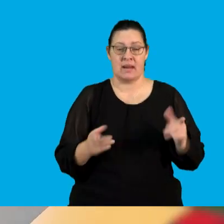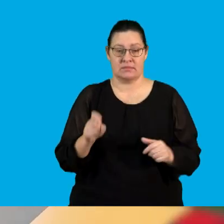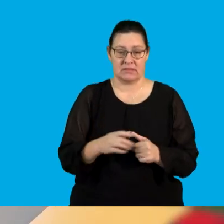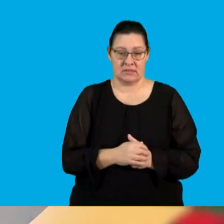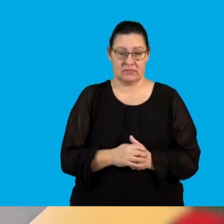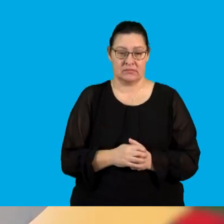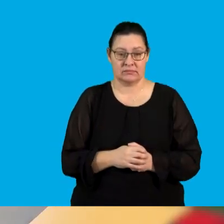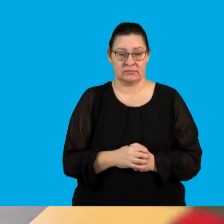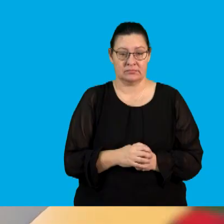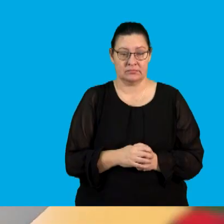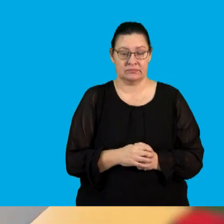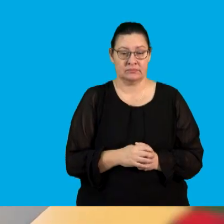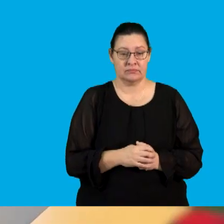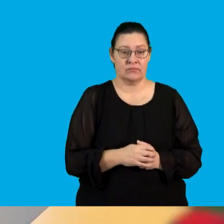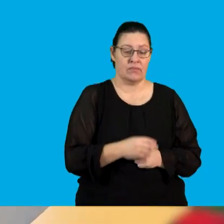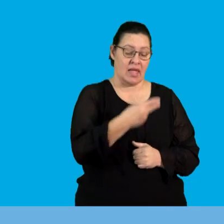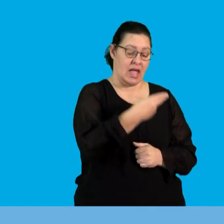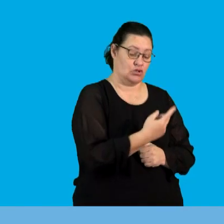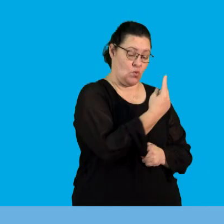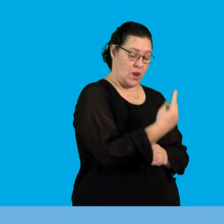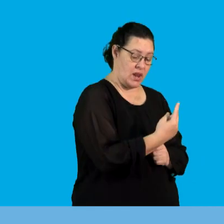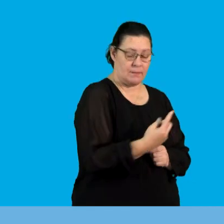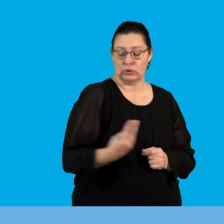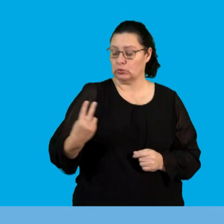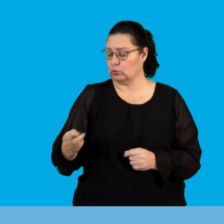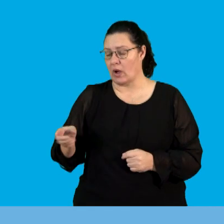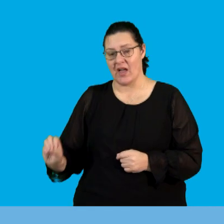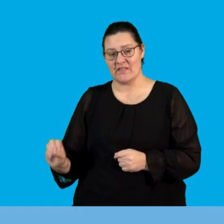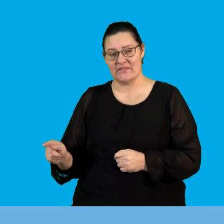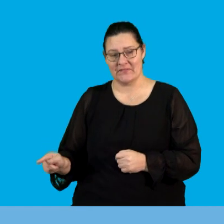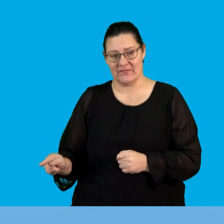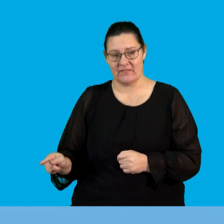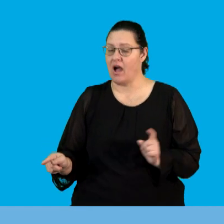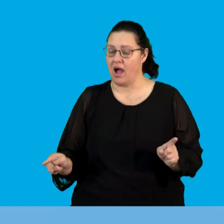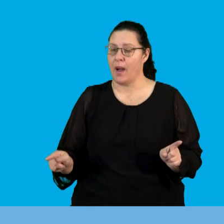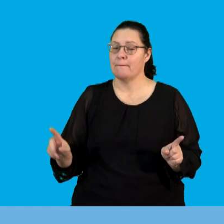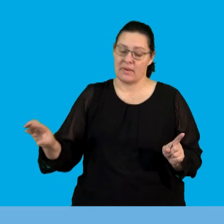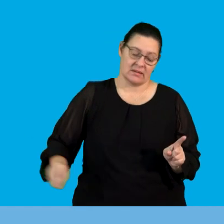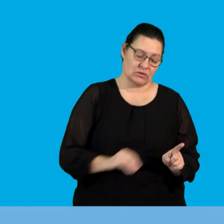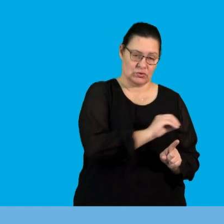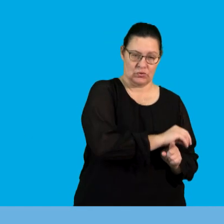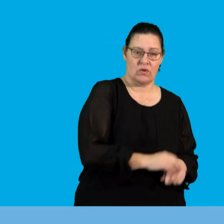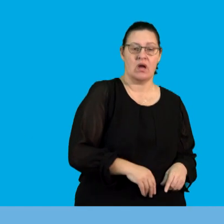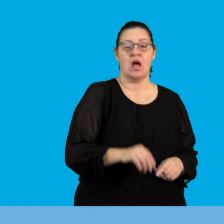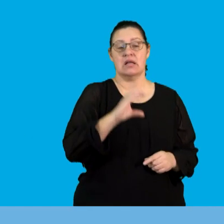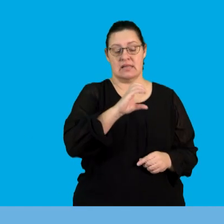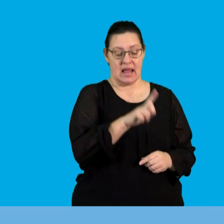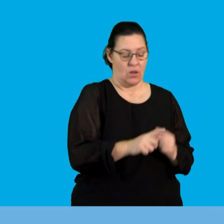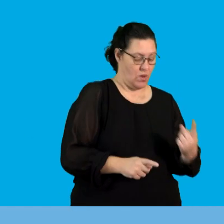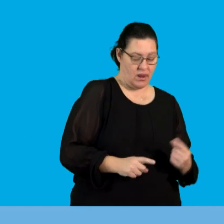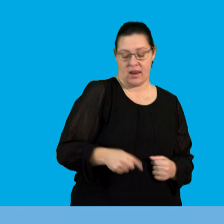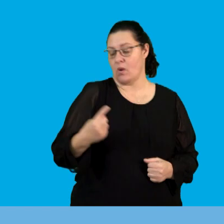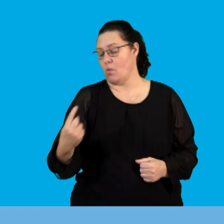is balanced. So, we have one hydrogen here, but two hydrogens on the other side. We have one chlorine,